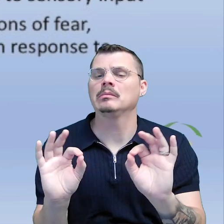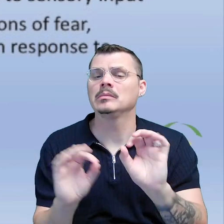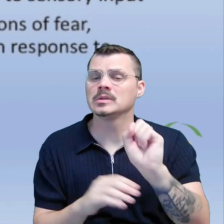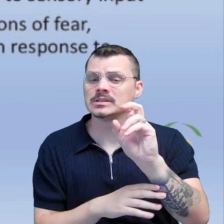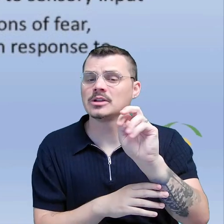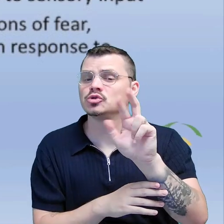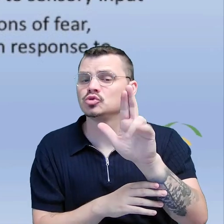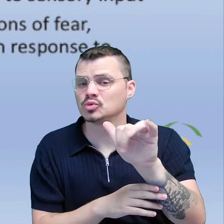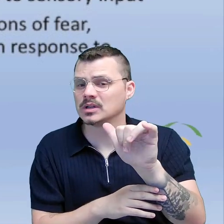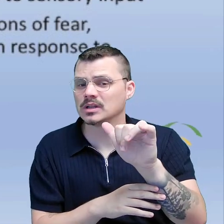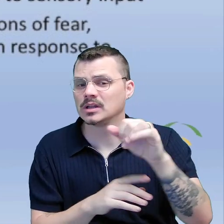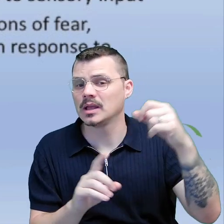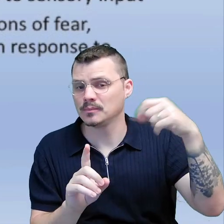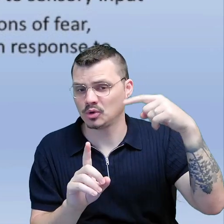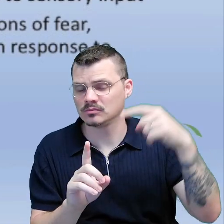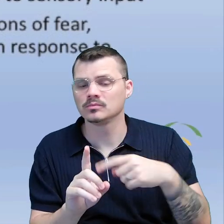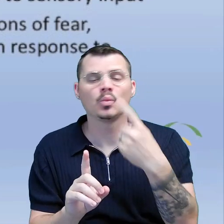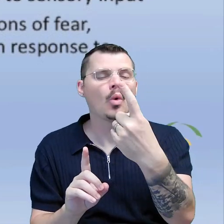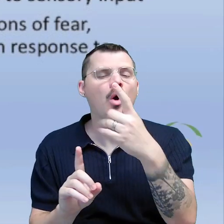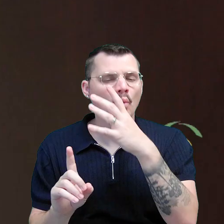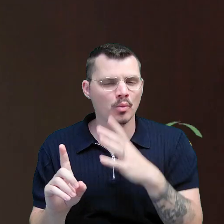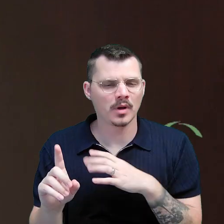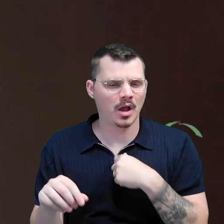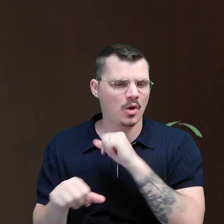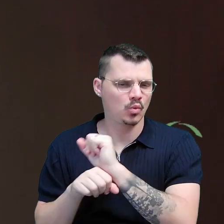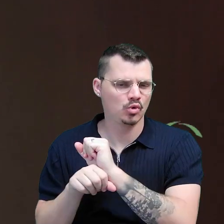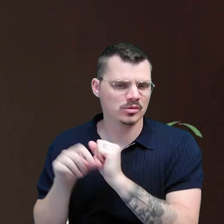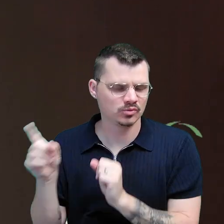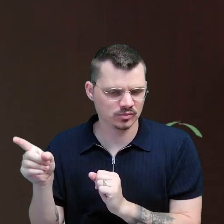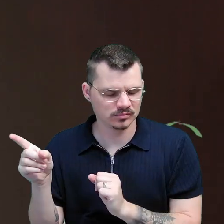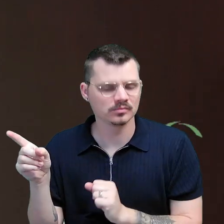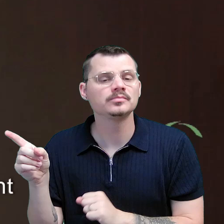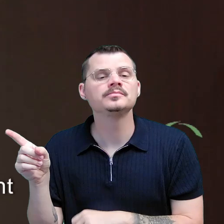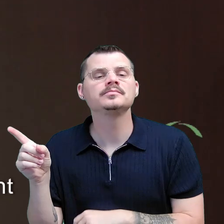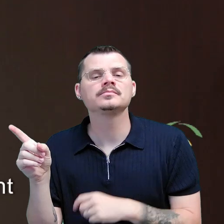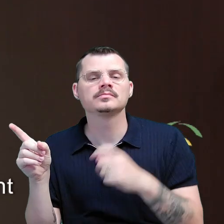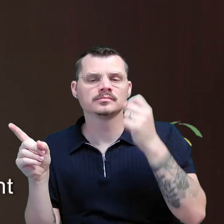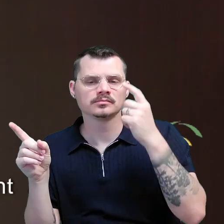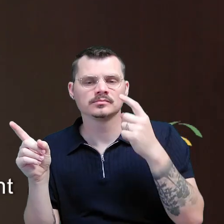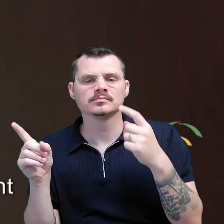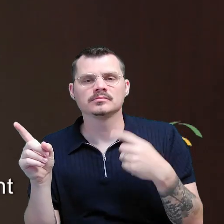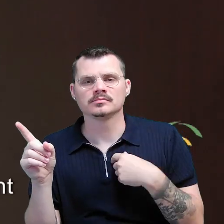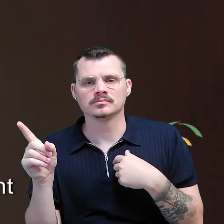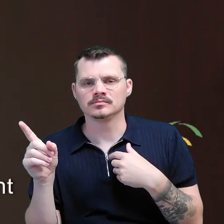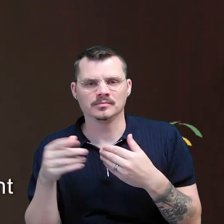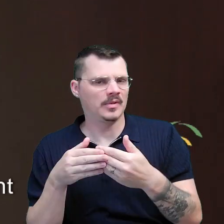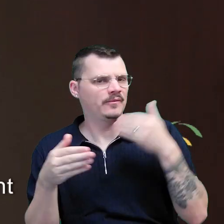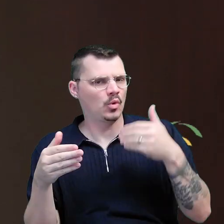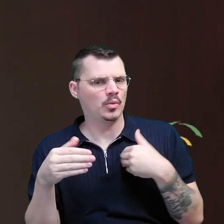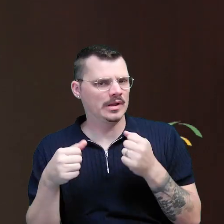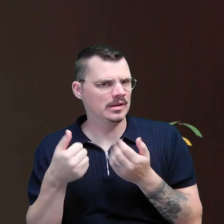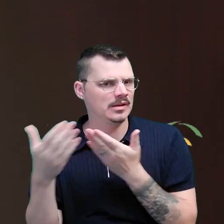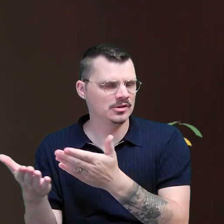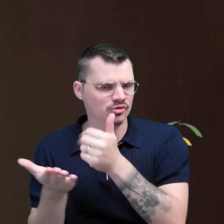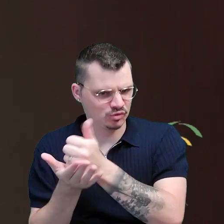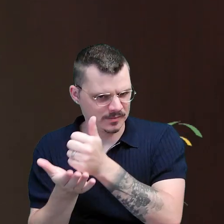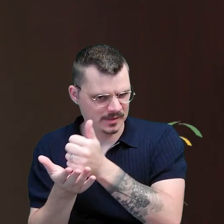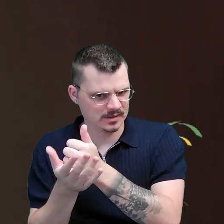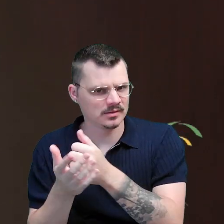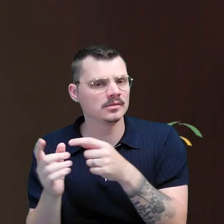input. There was one gal I worked with until we were able to offer her some treatment options.